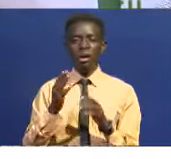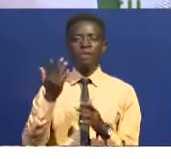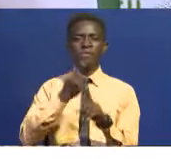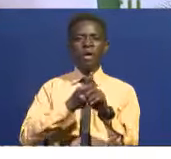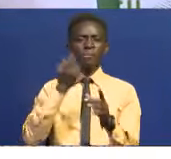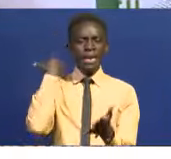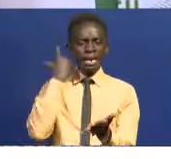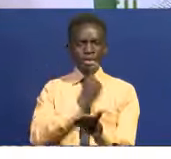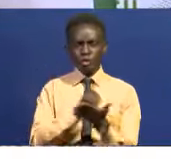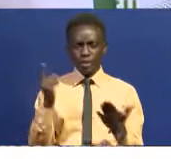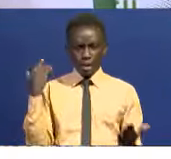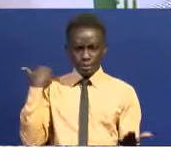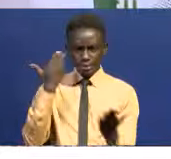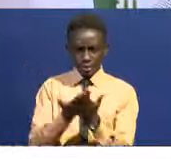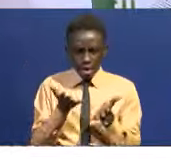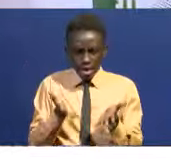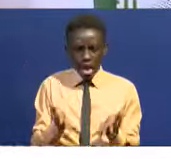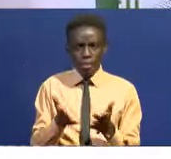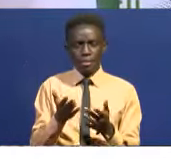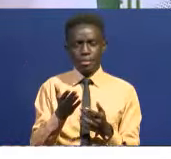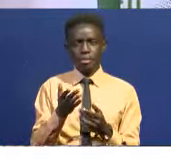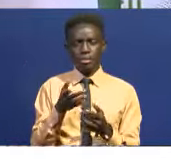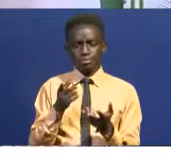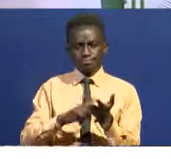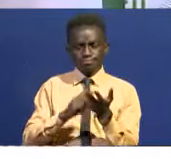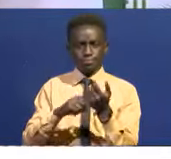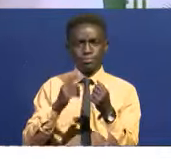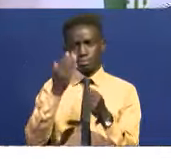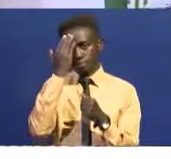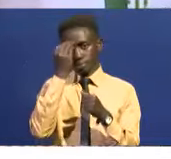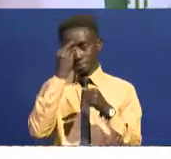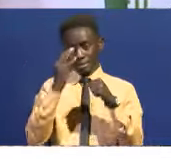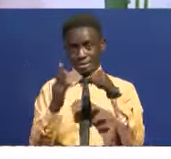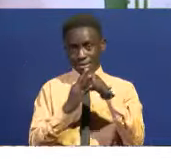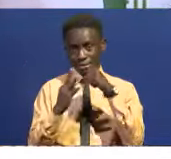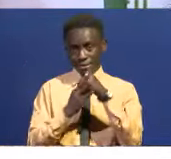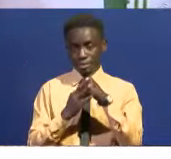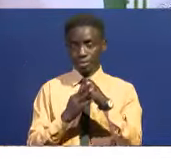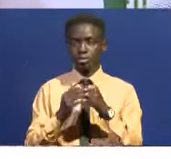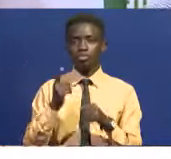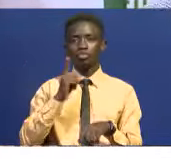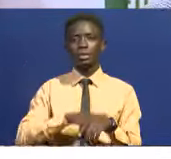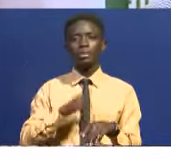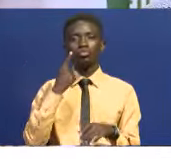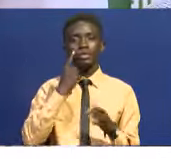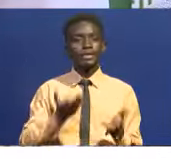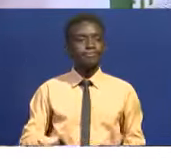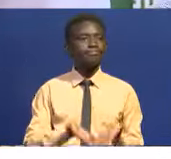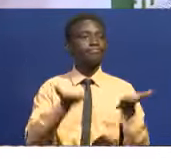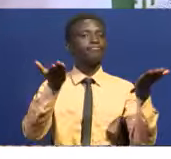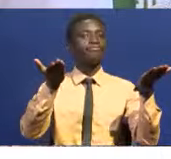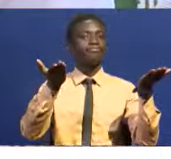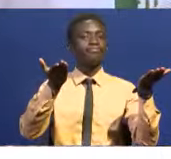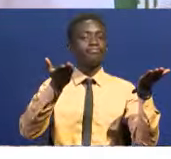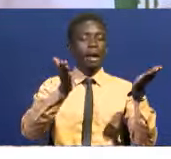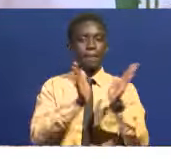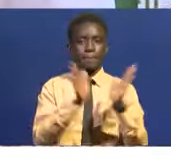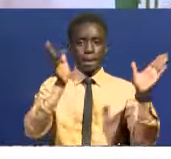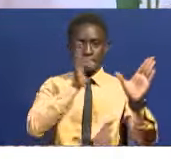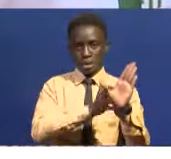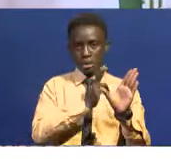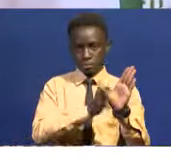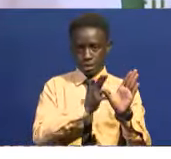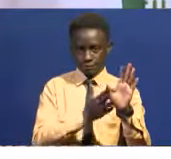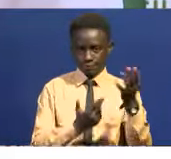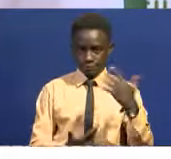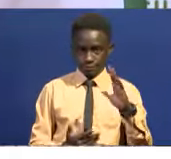like 8 days since the first nominations went on air for public participation. And I think by the end of next week, all these